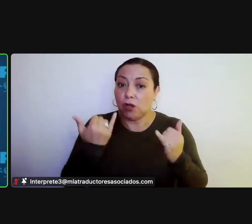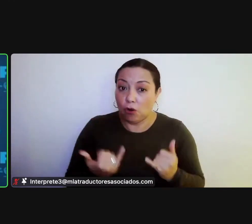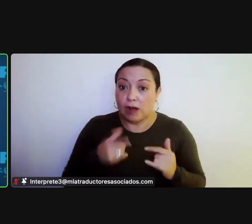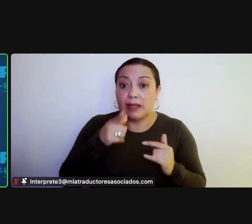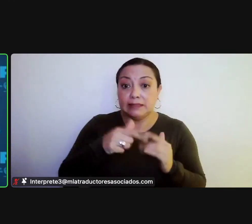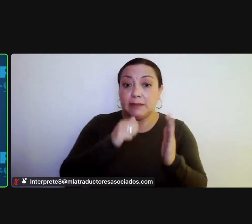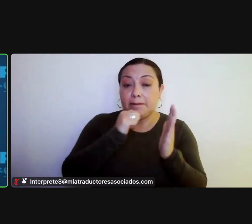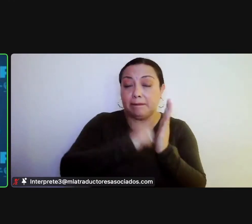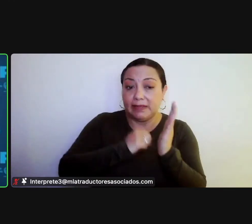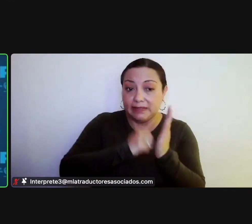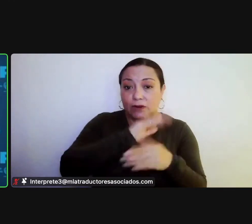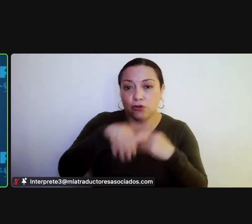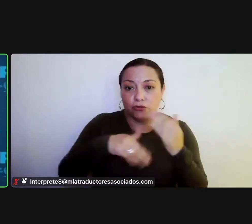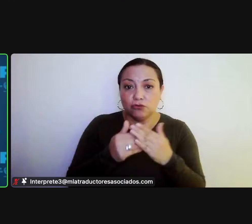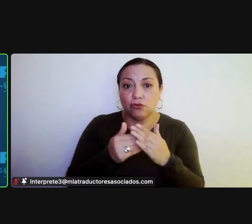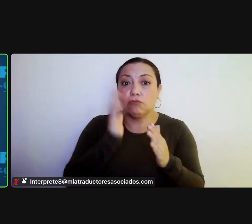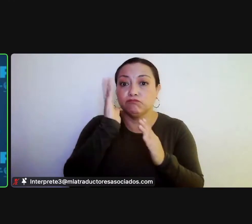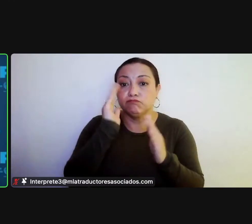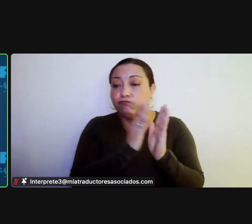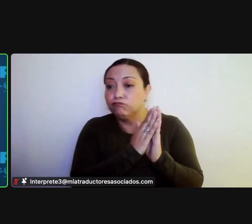a question that has been